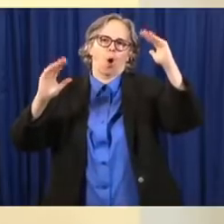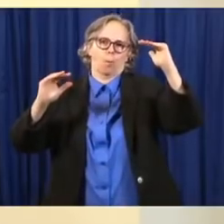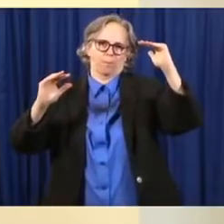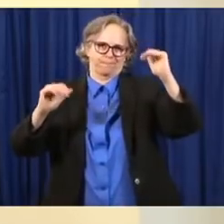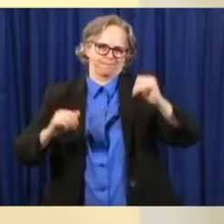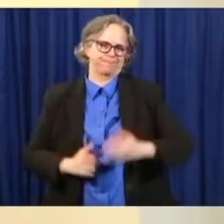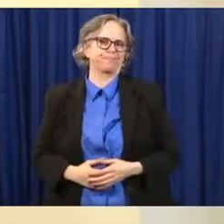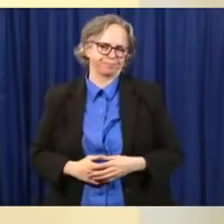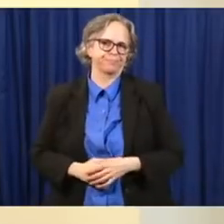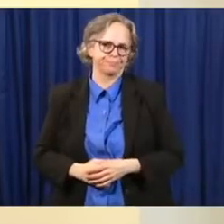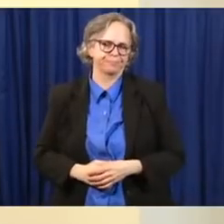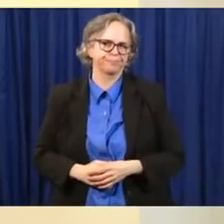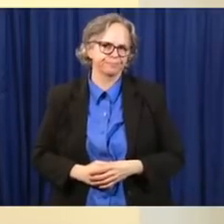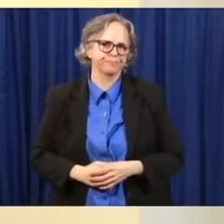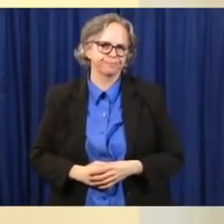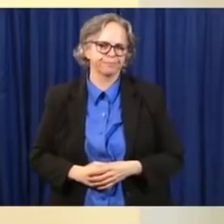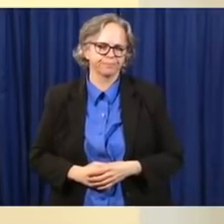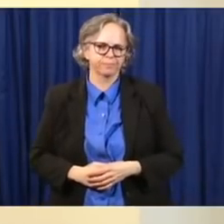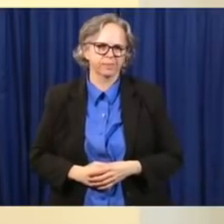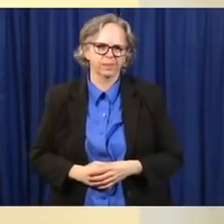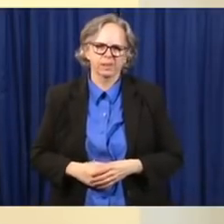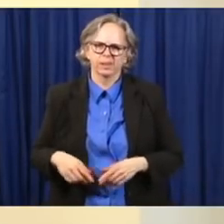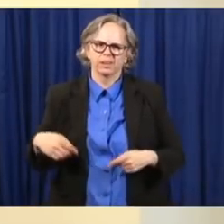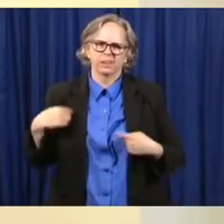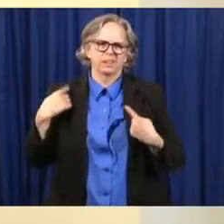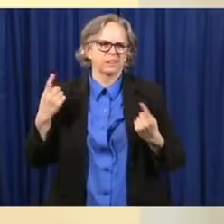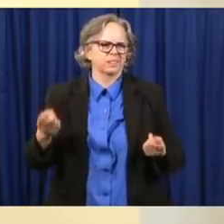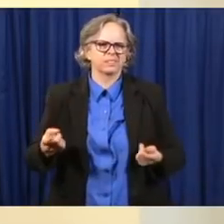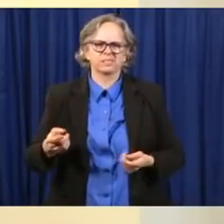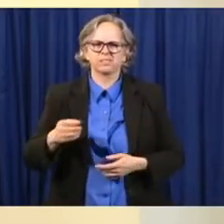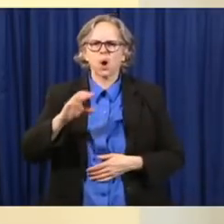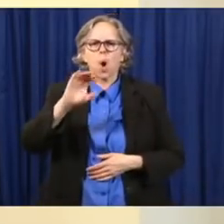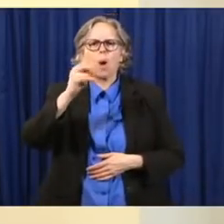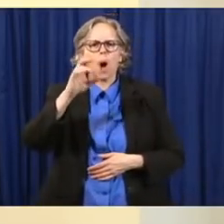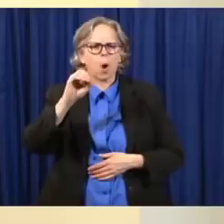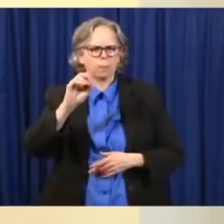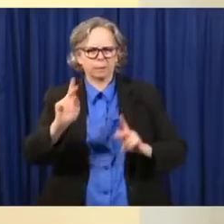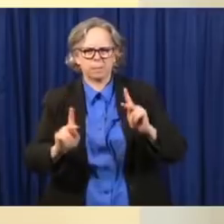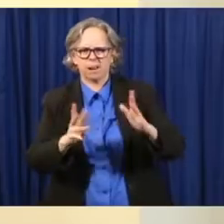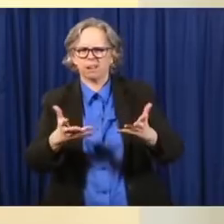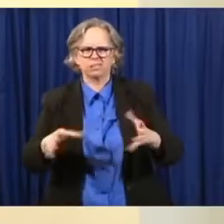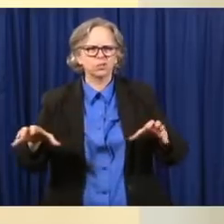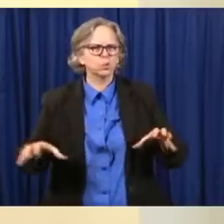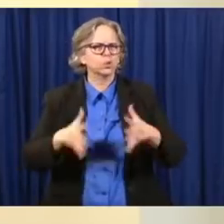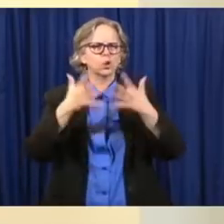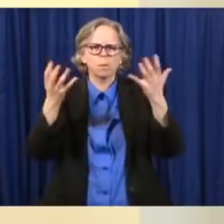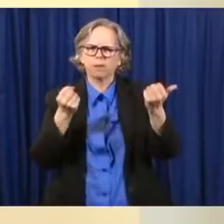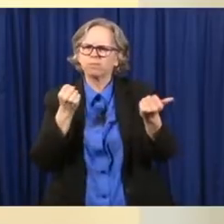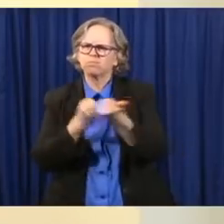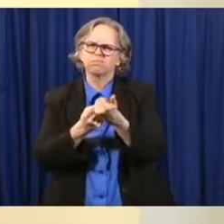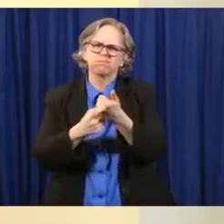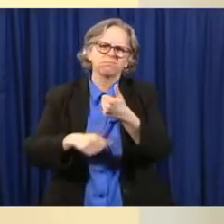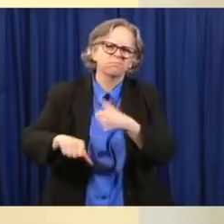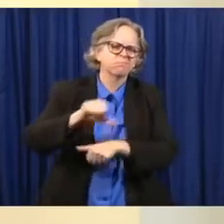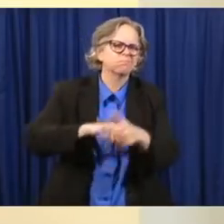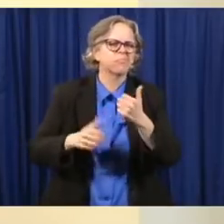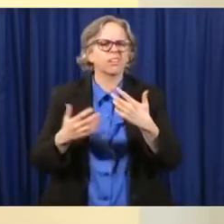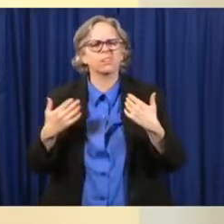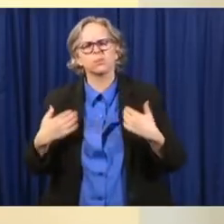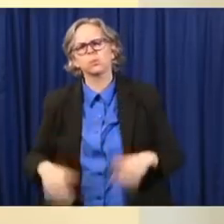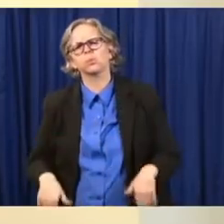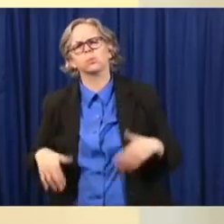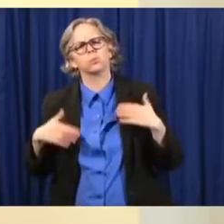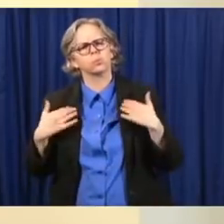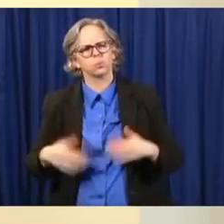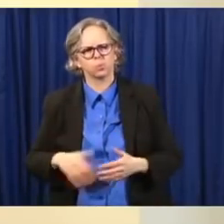There's been so much done by Ohio citizens to help each other and be good to each other through this crisis. This